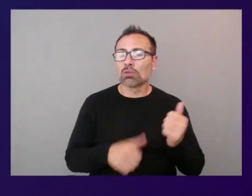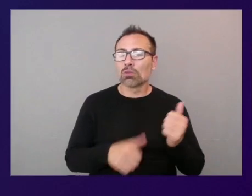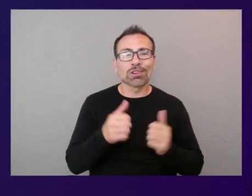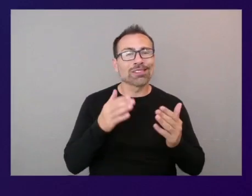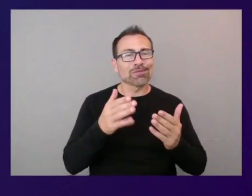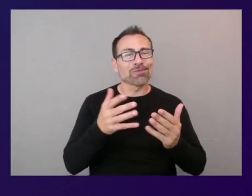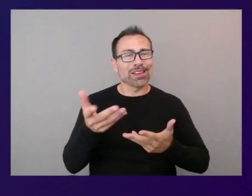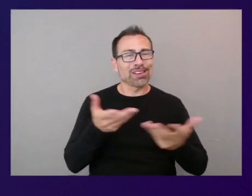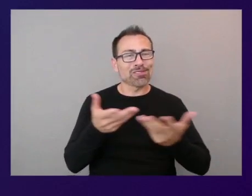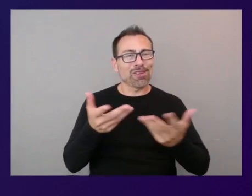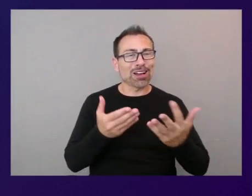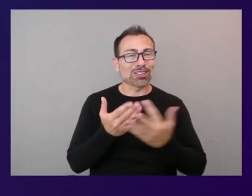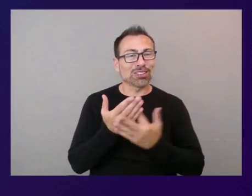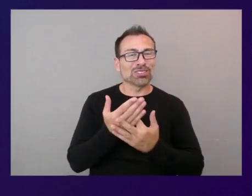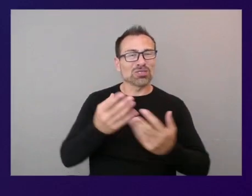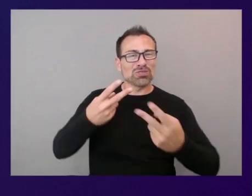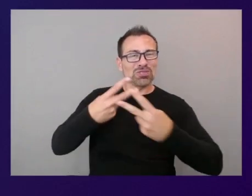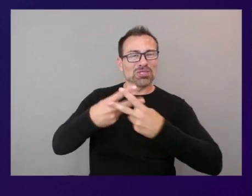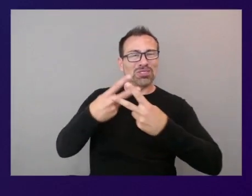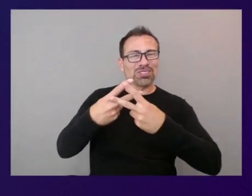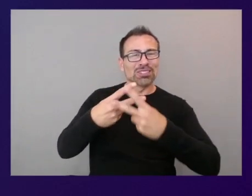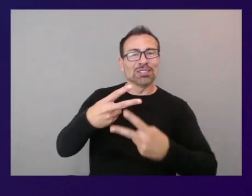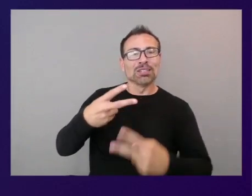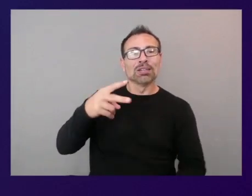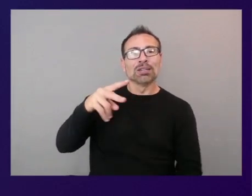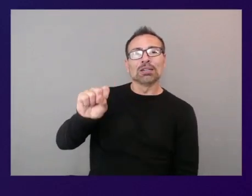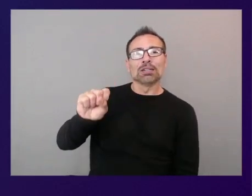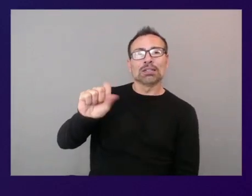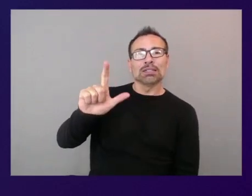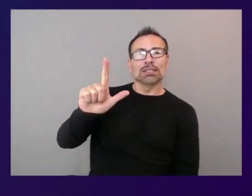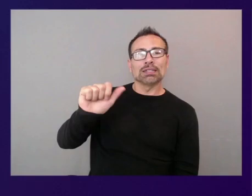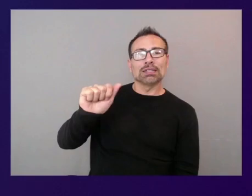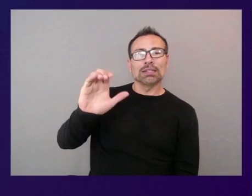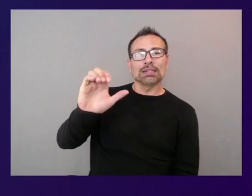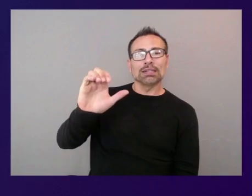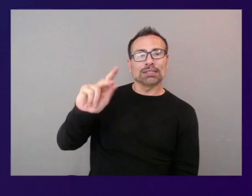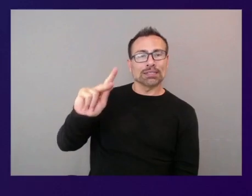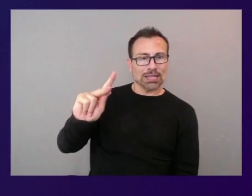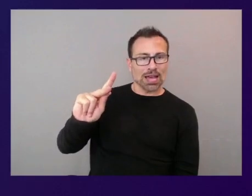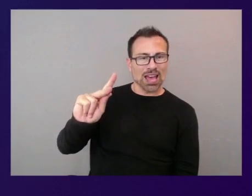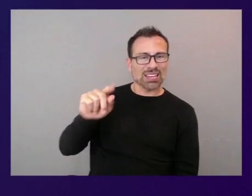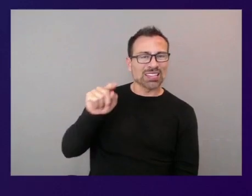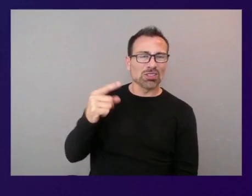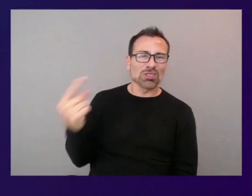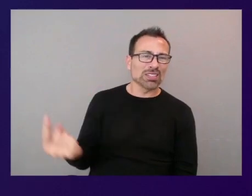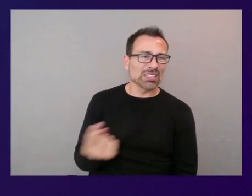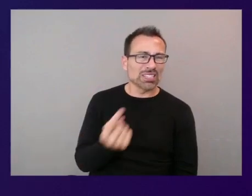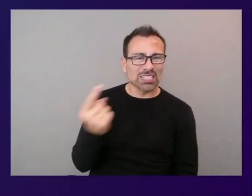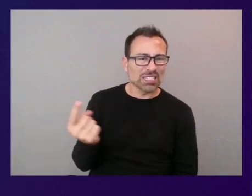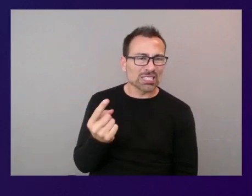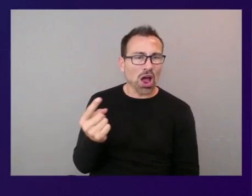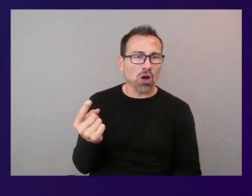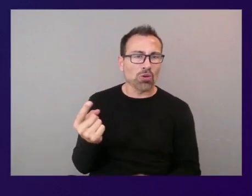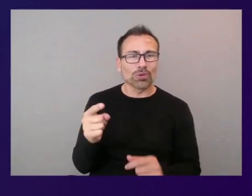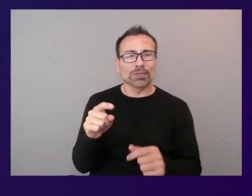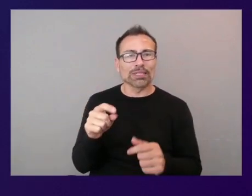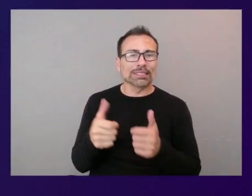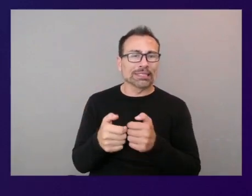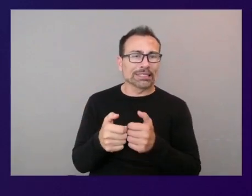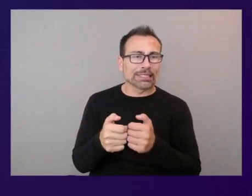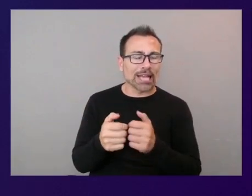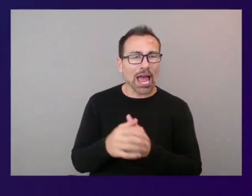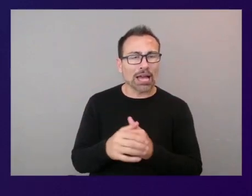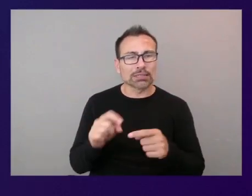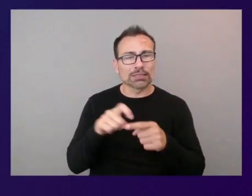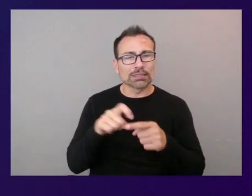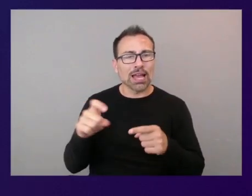Slack. And when you're in Slack, it's all text and, an avatar picture of a person. And my favorite part was being